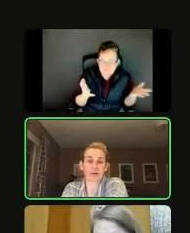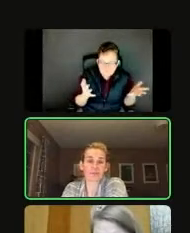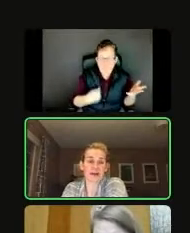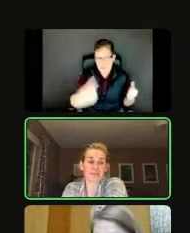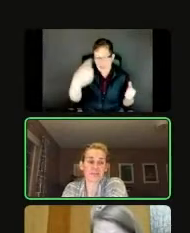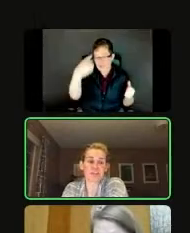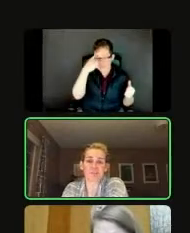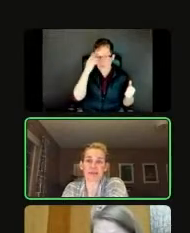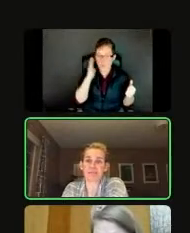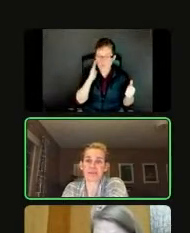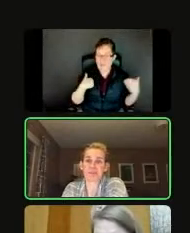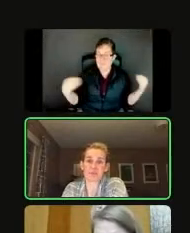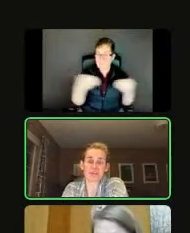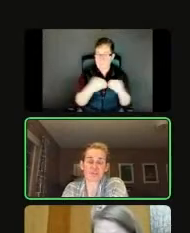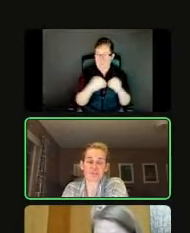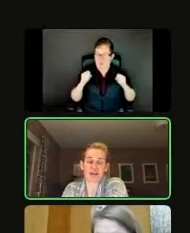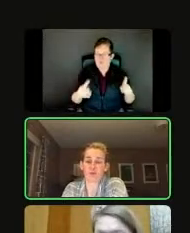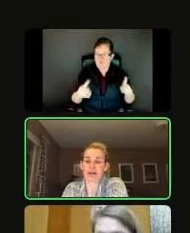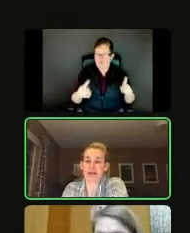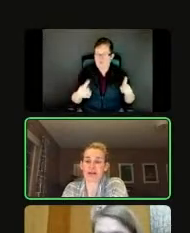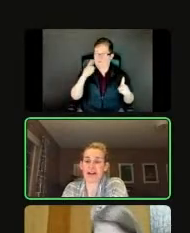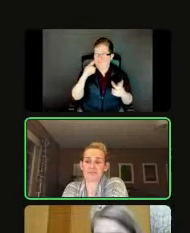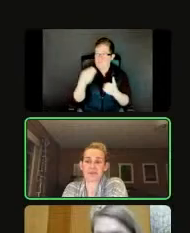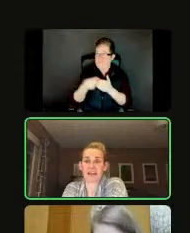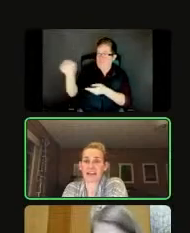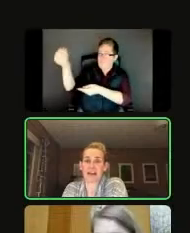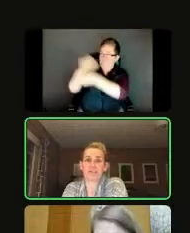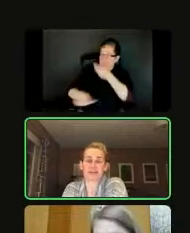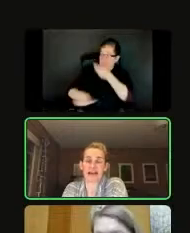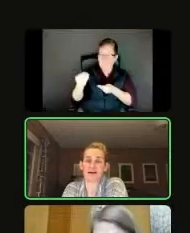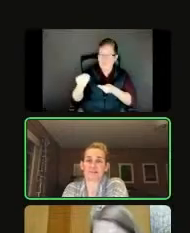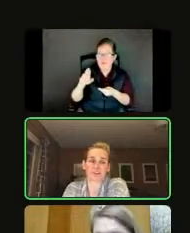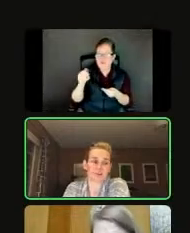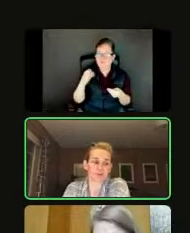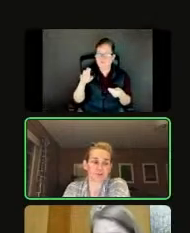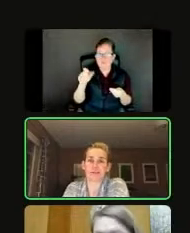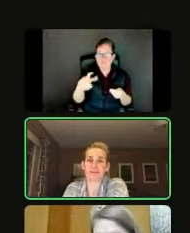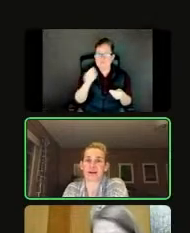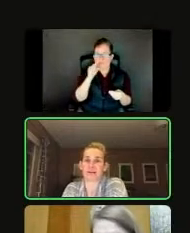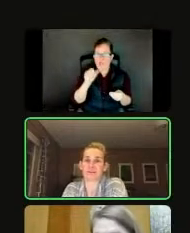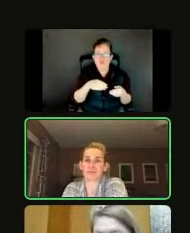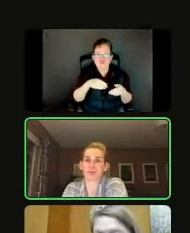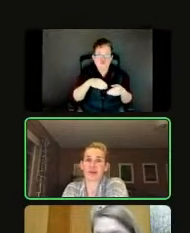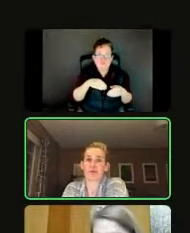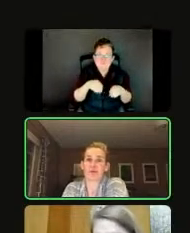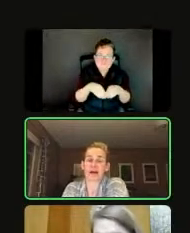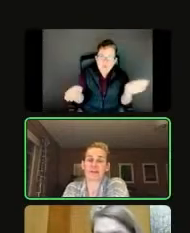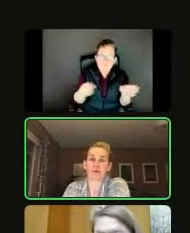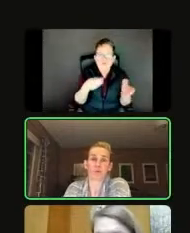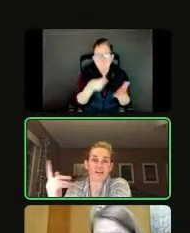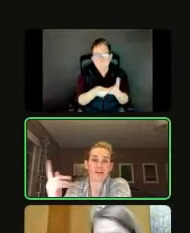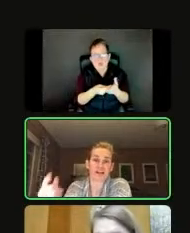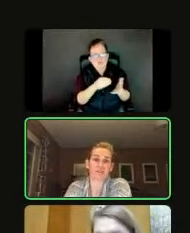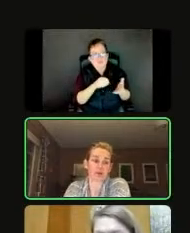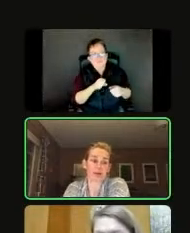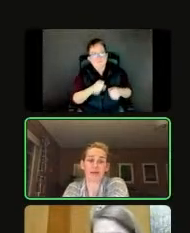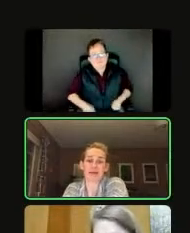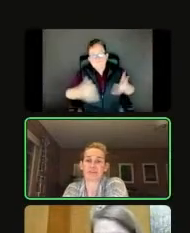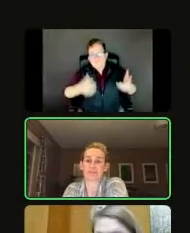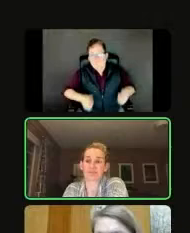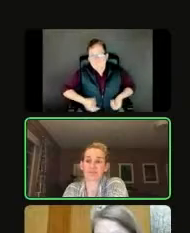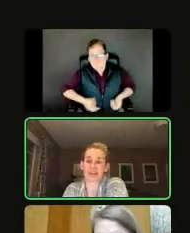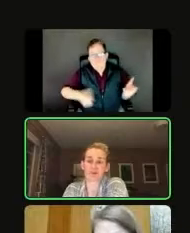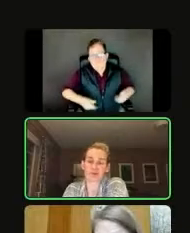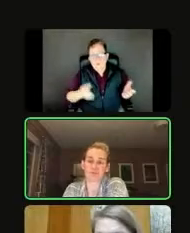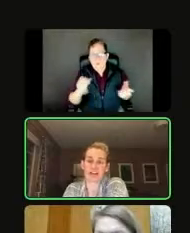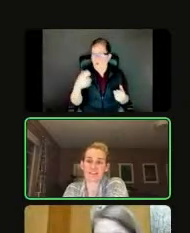will be opportunities for reimbursement so that we're not paying everything out of general fund dollars or other one-time grant money